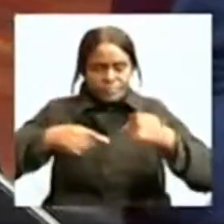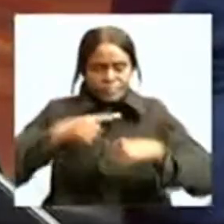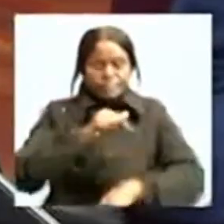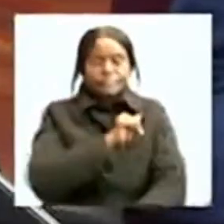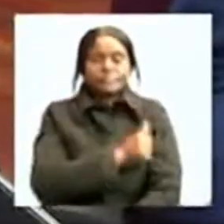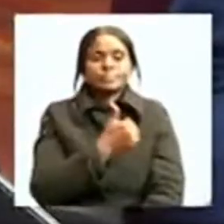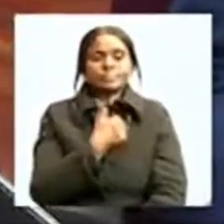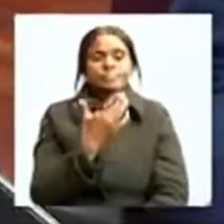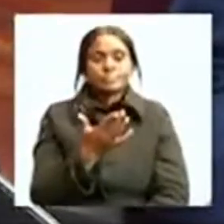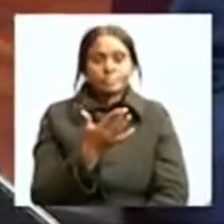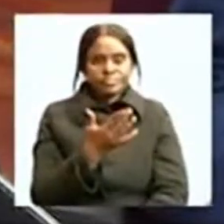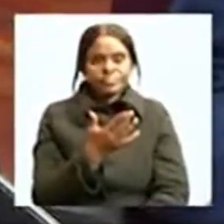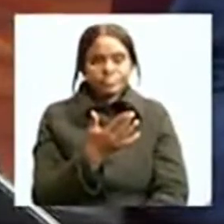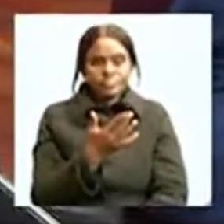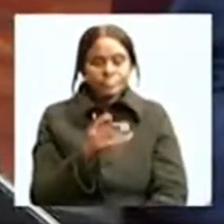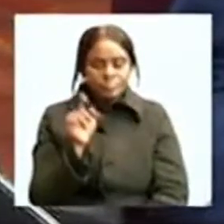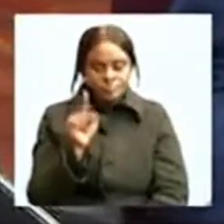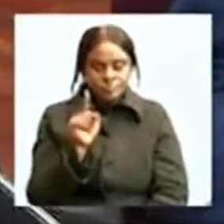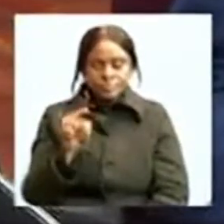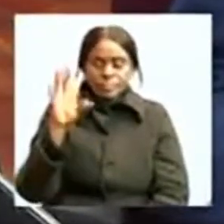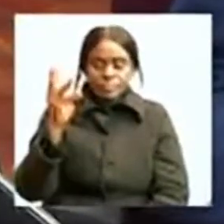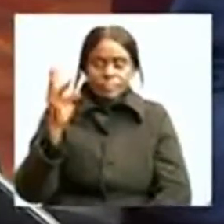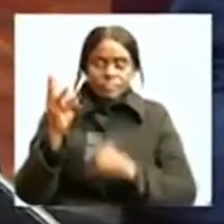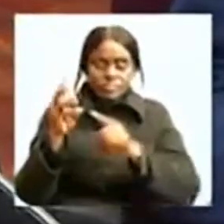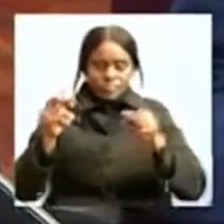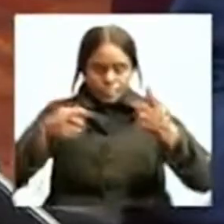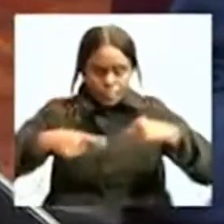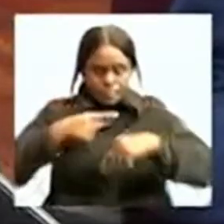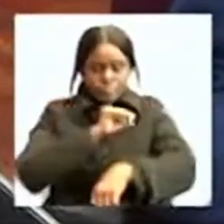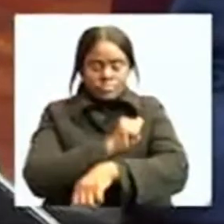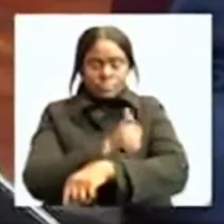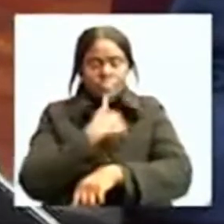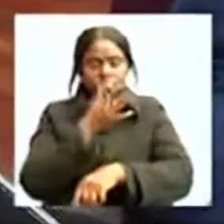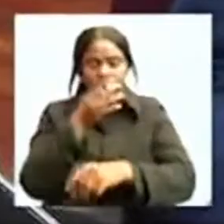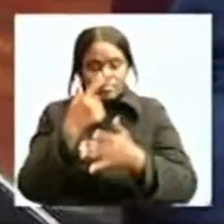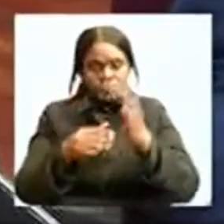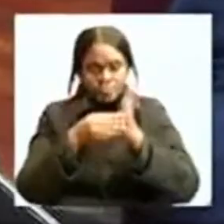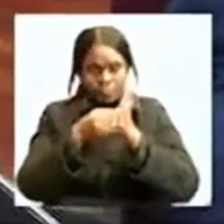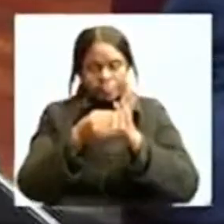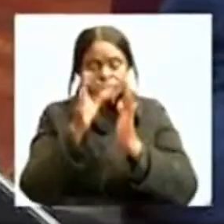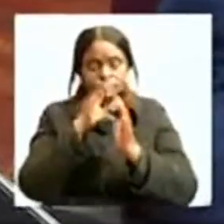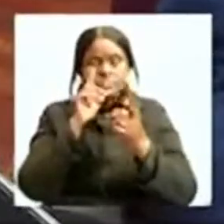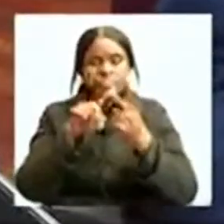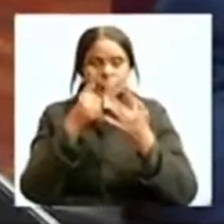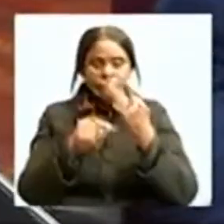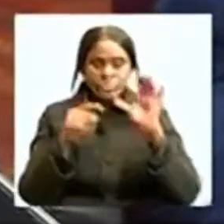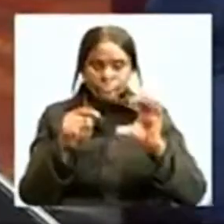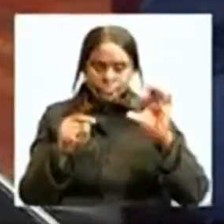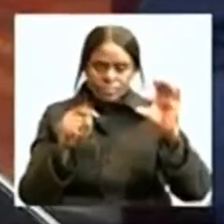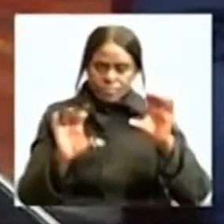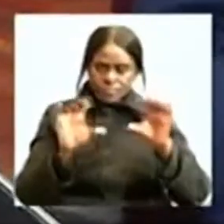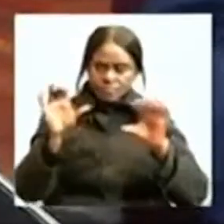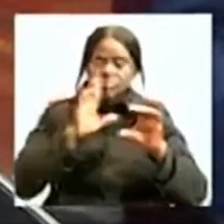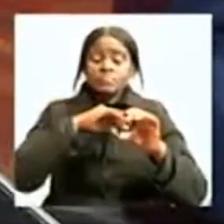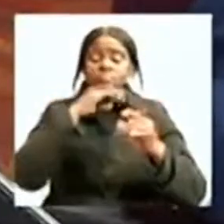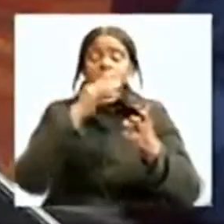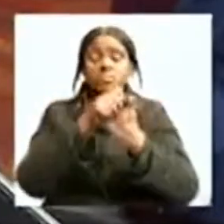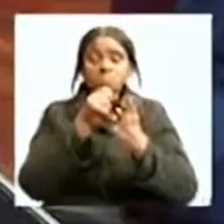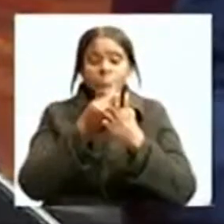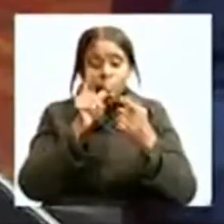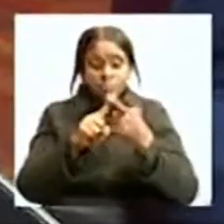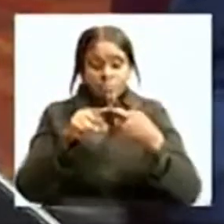authorities. And 6. Local authorities have been guided to allocate adequate resources